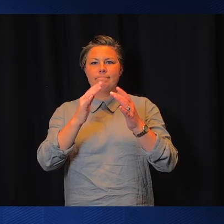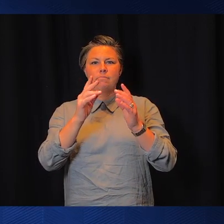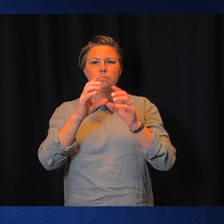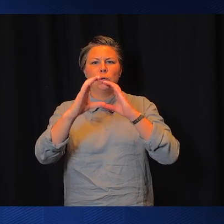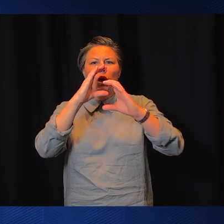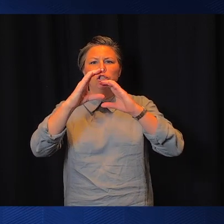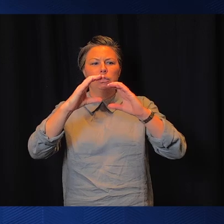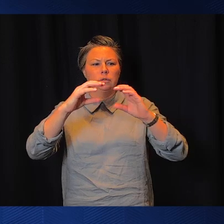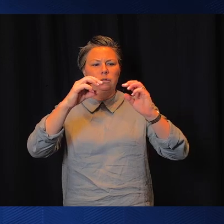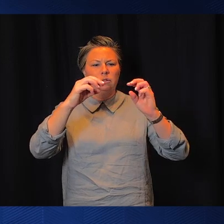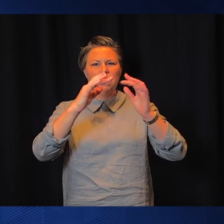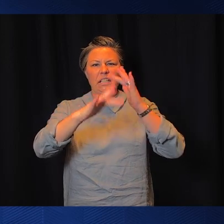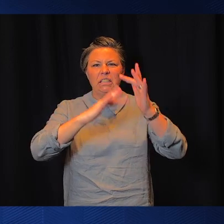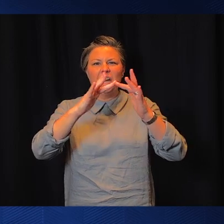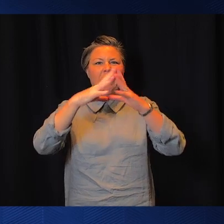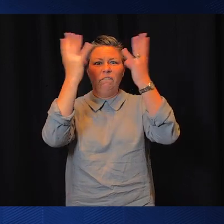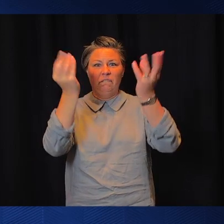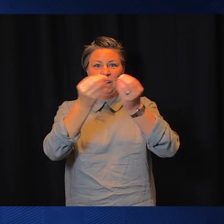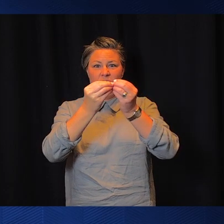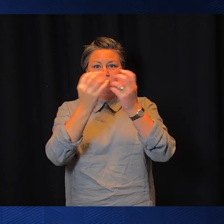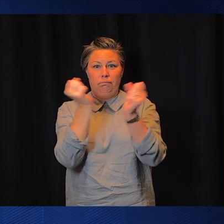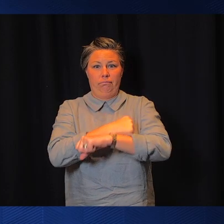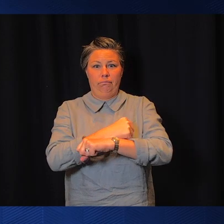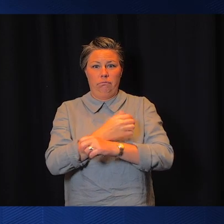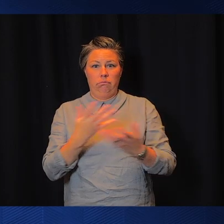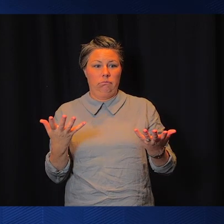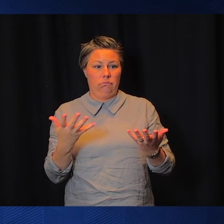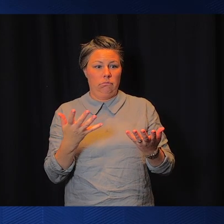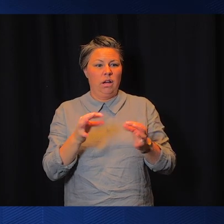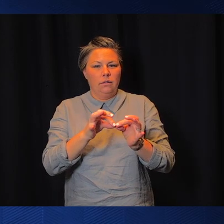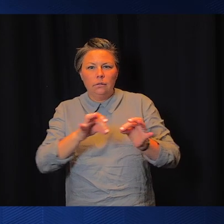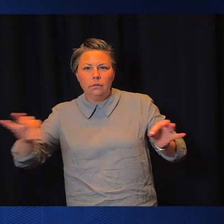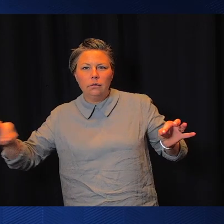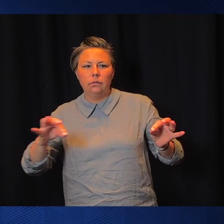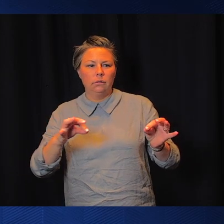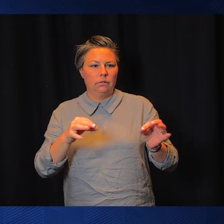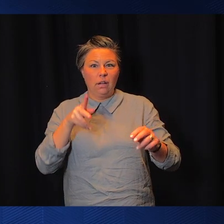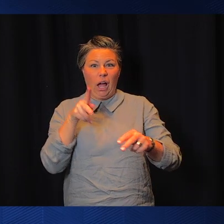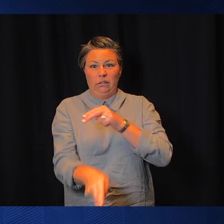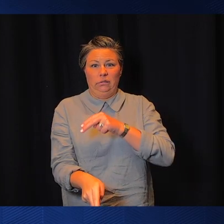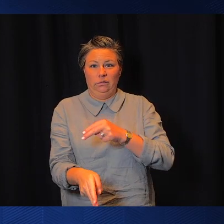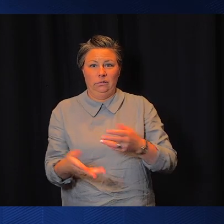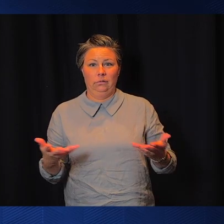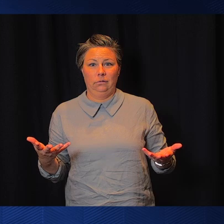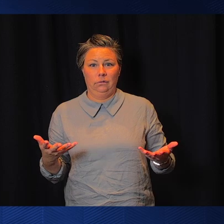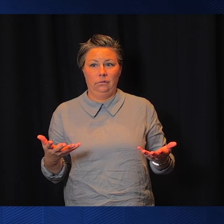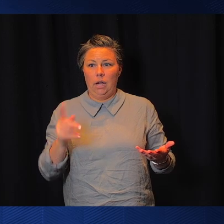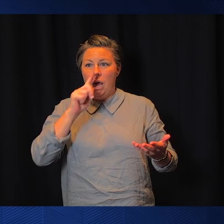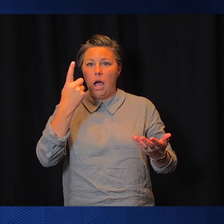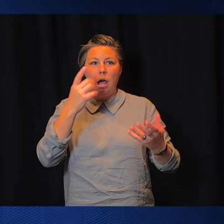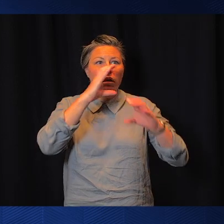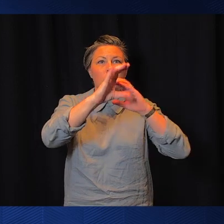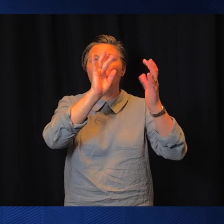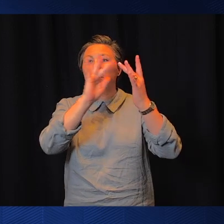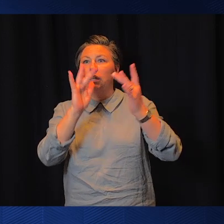was the communication blacked out. I think it has gone for about almost 2 weeks. And then we